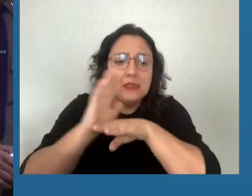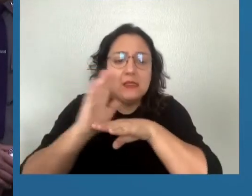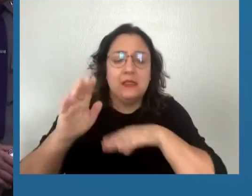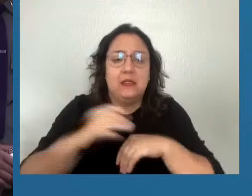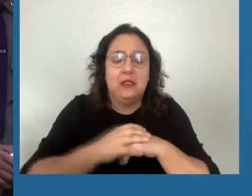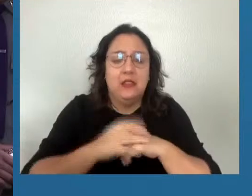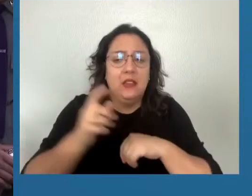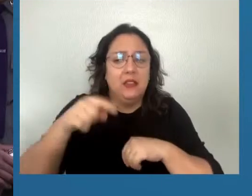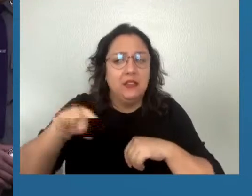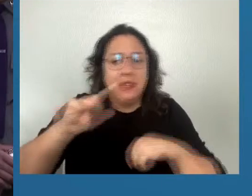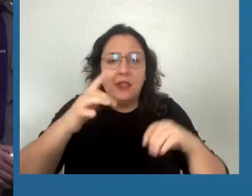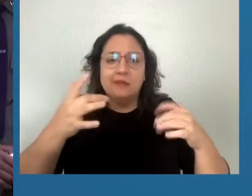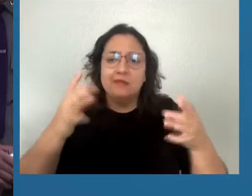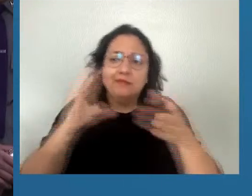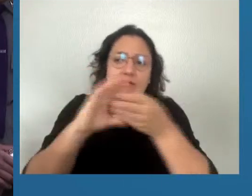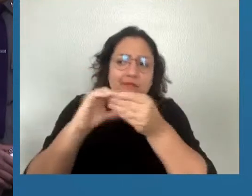safety,